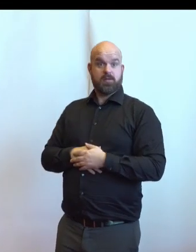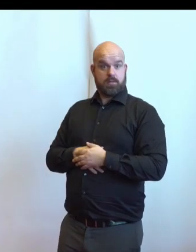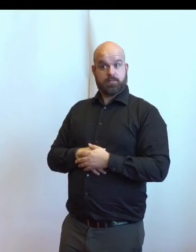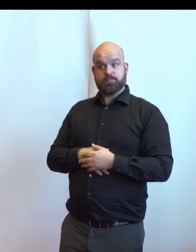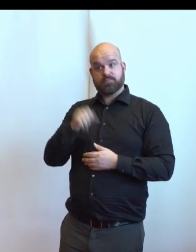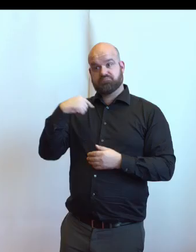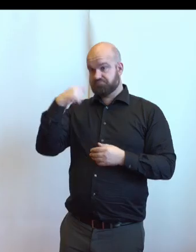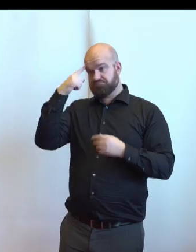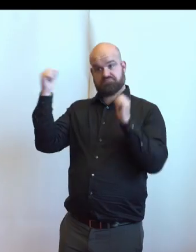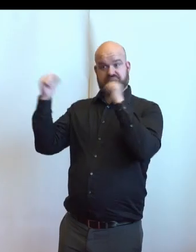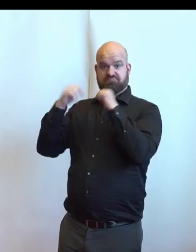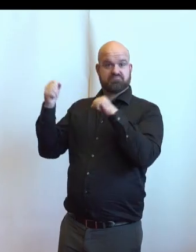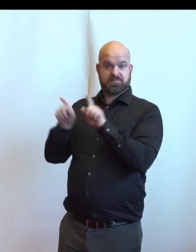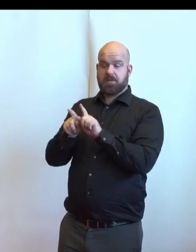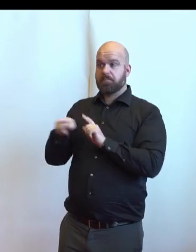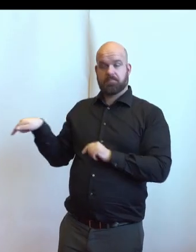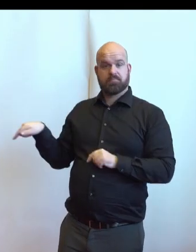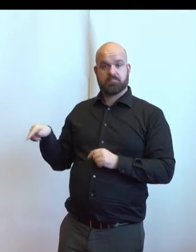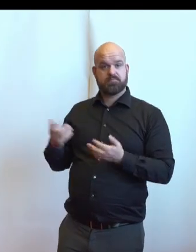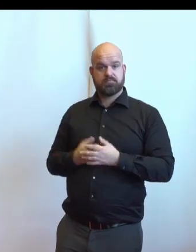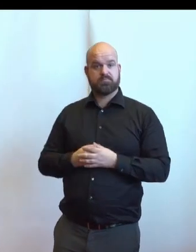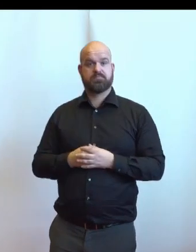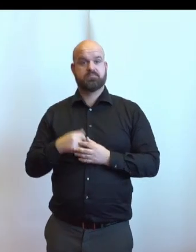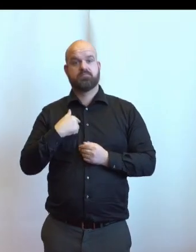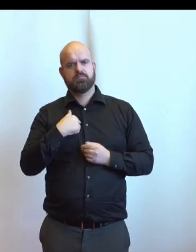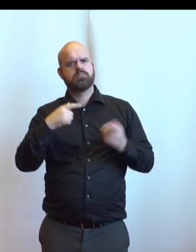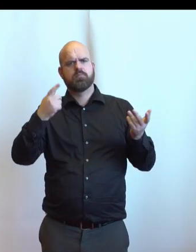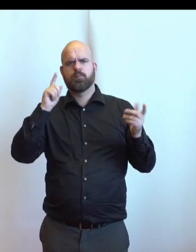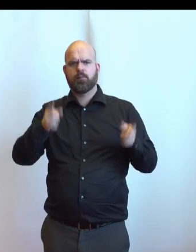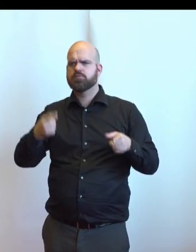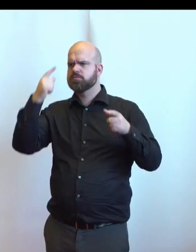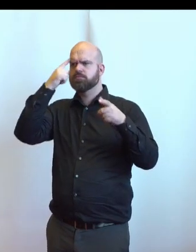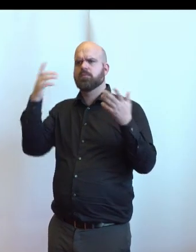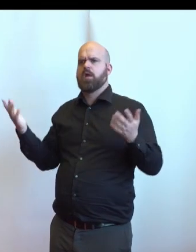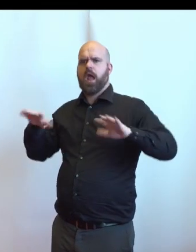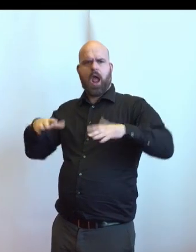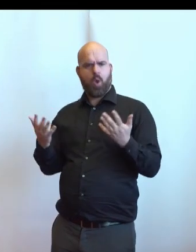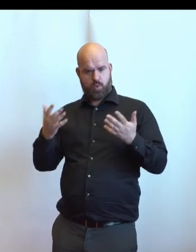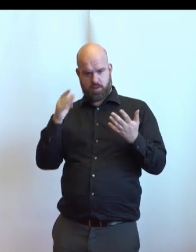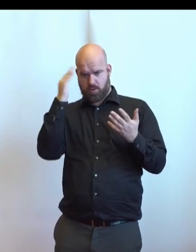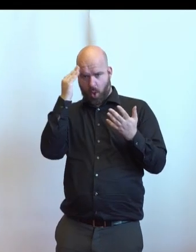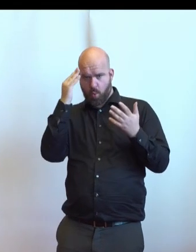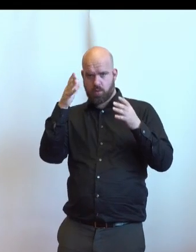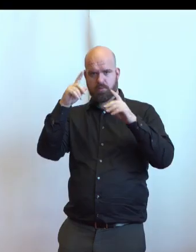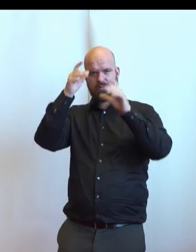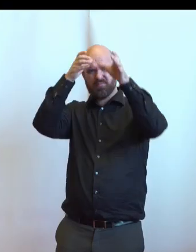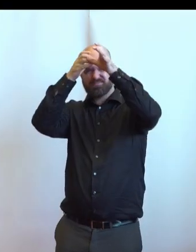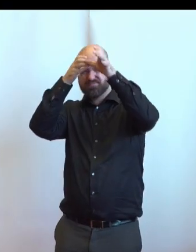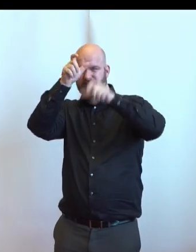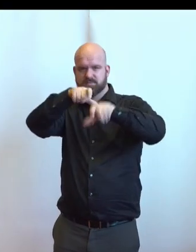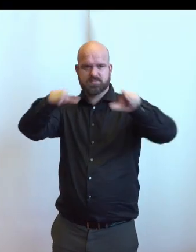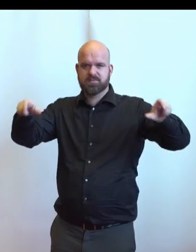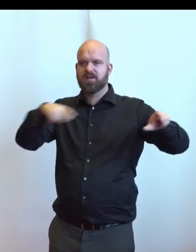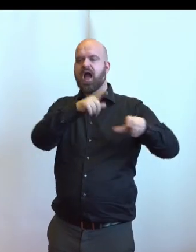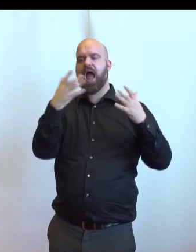away from pure digital expertise experts, where you've got people who are checklist experts, to people who are much